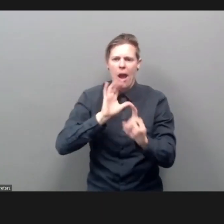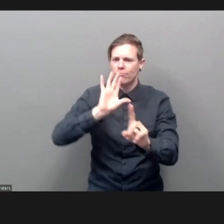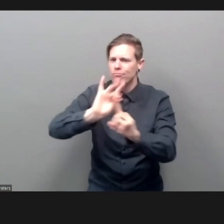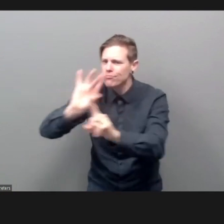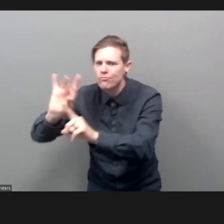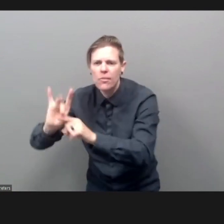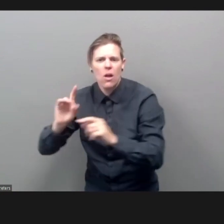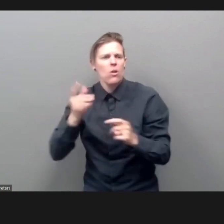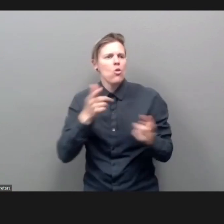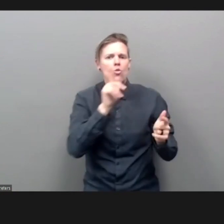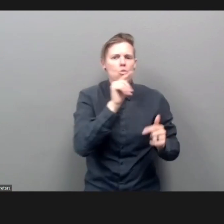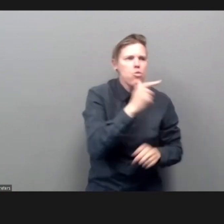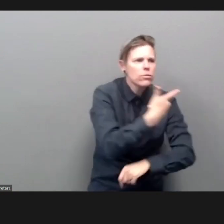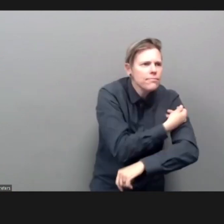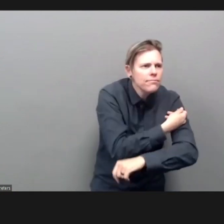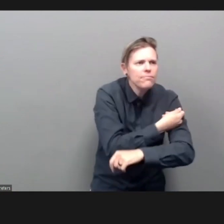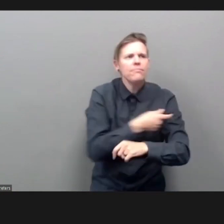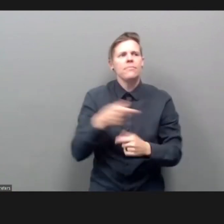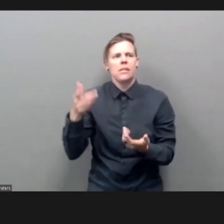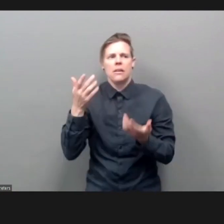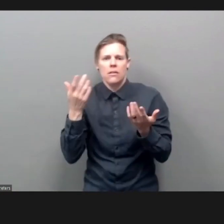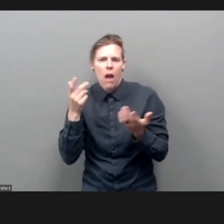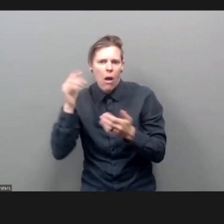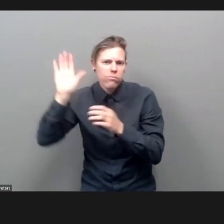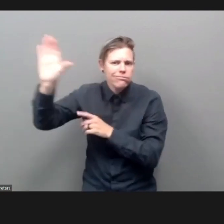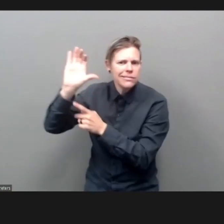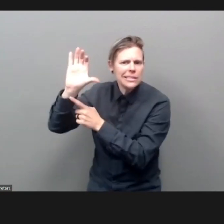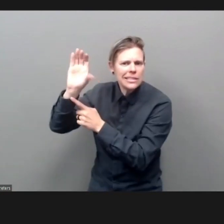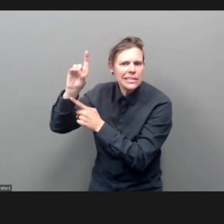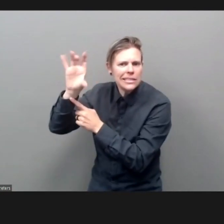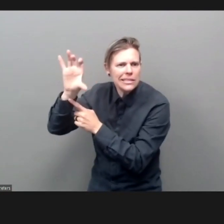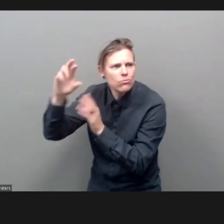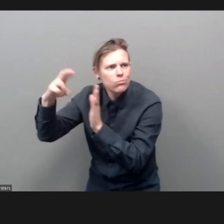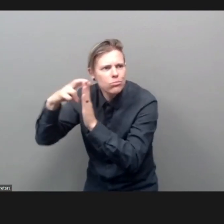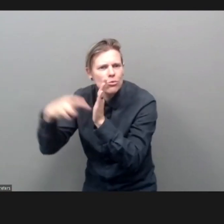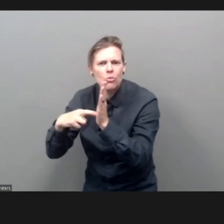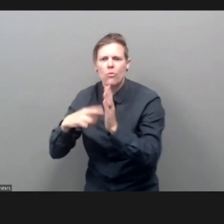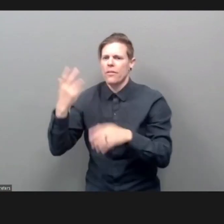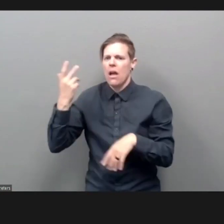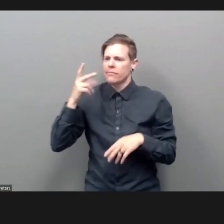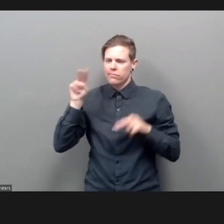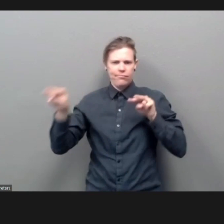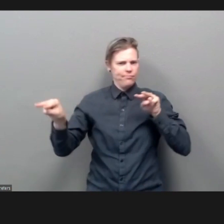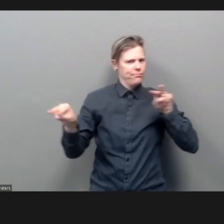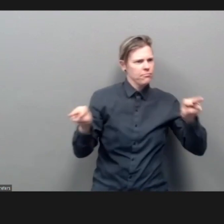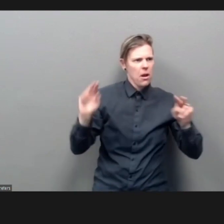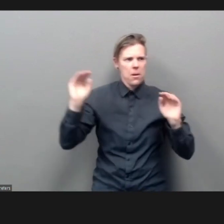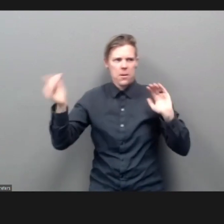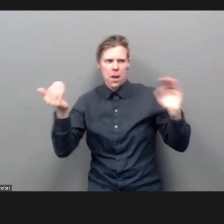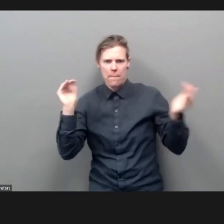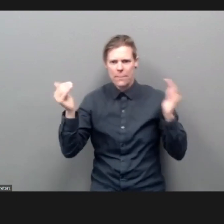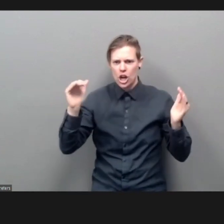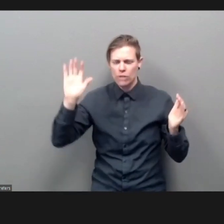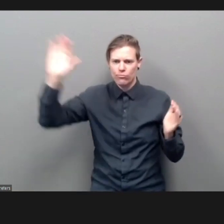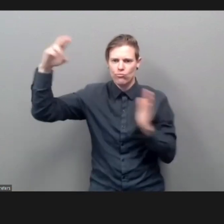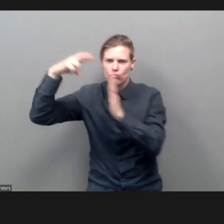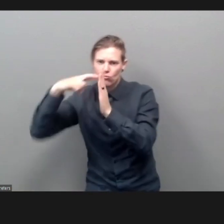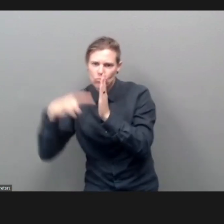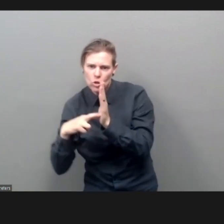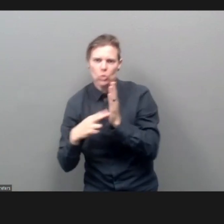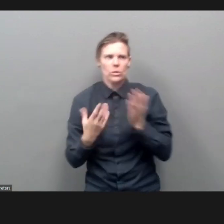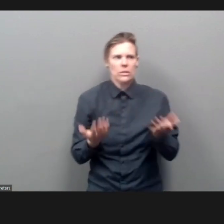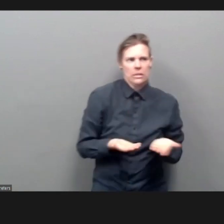look specifically and carefully at what's going on in terms of authorizations with the FDA. And I